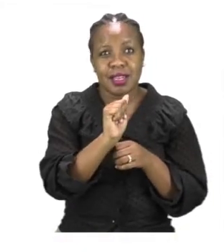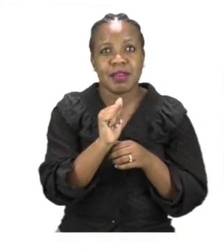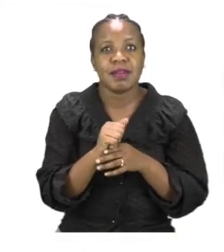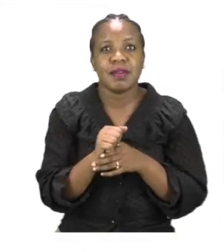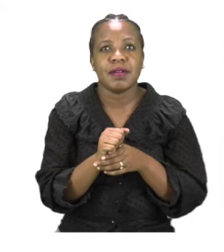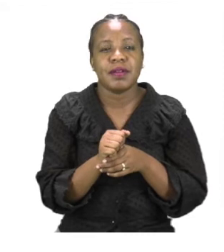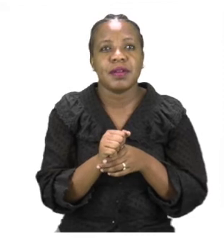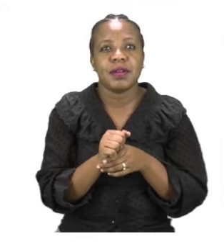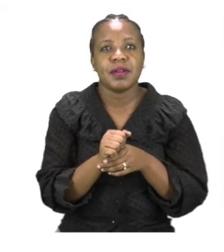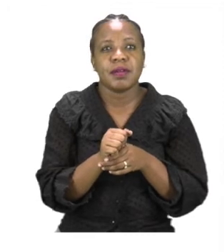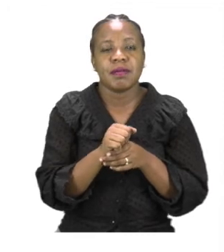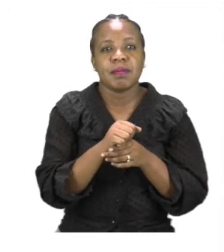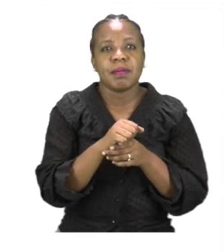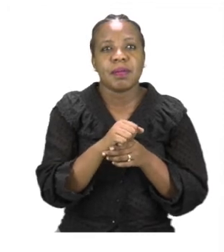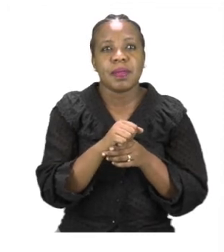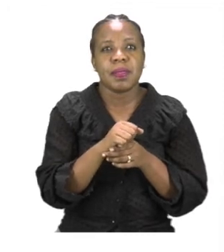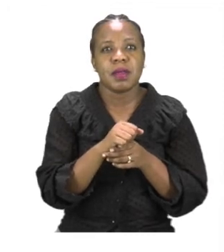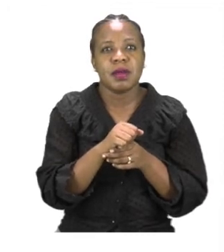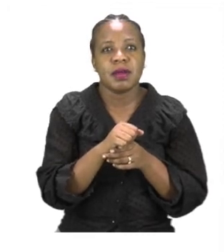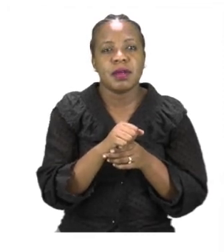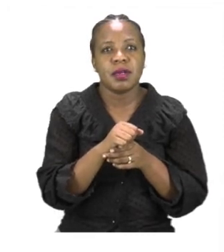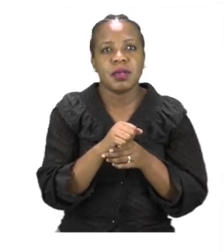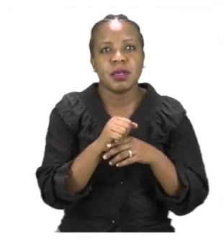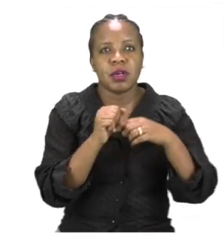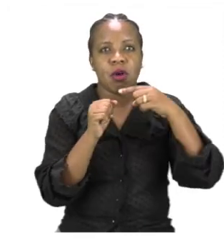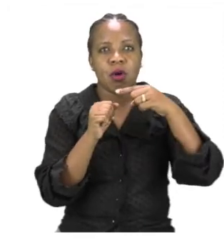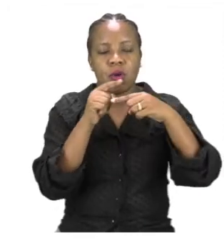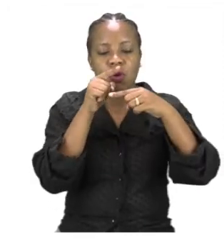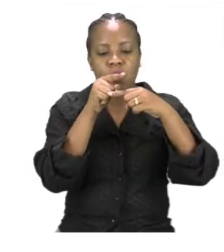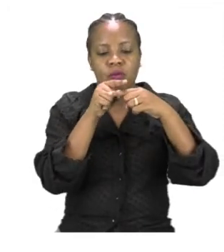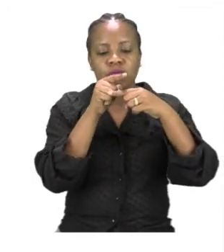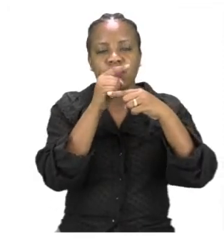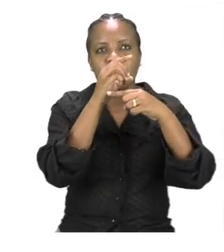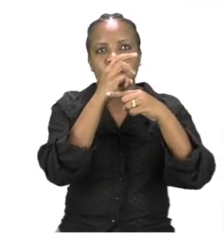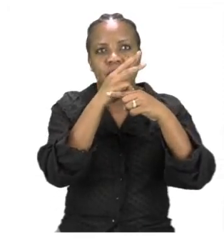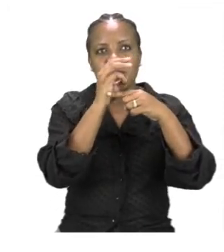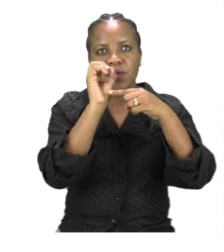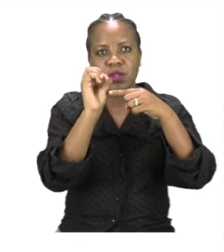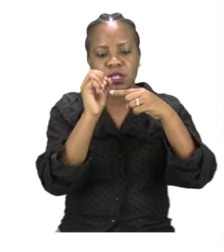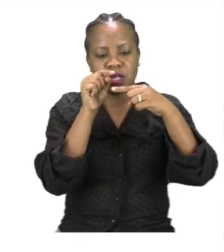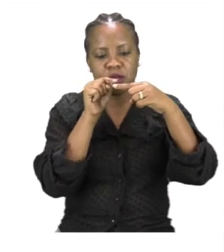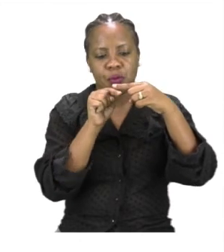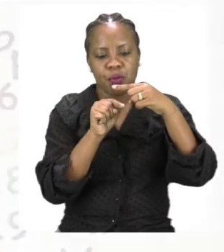on top, and 40 at the bottom.